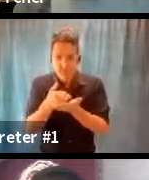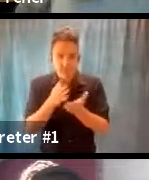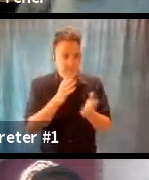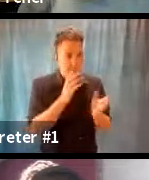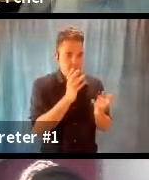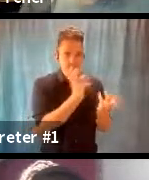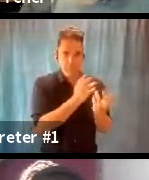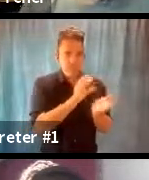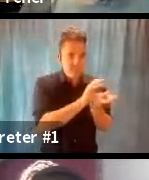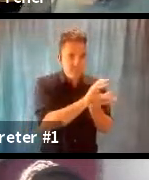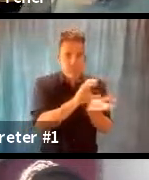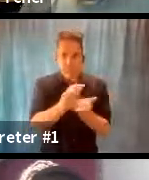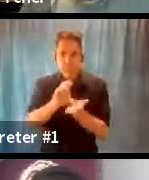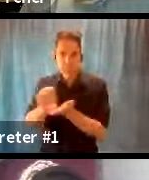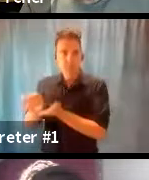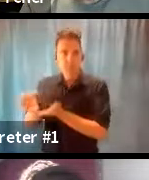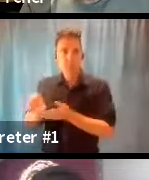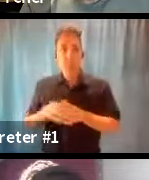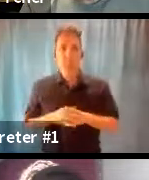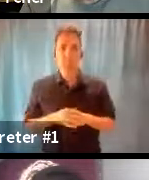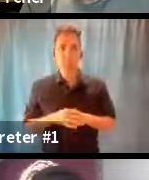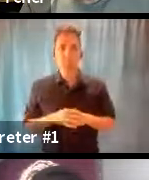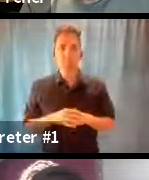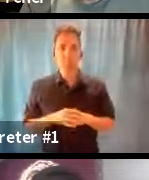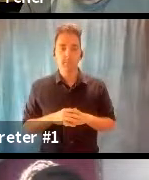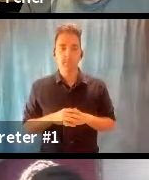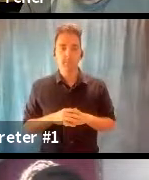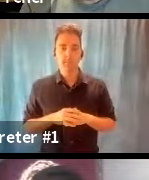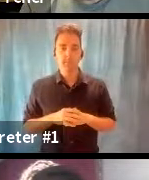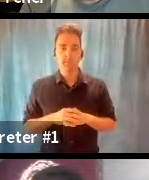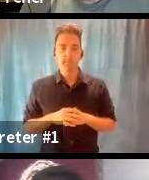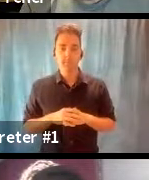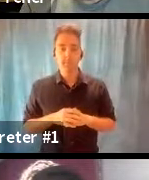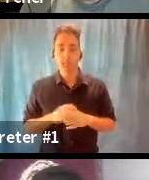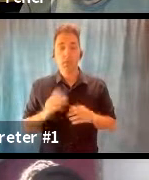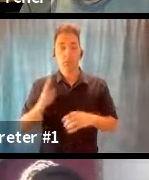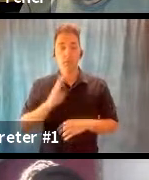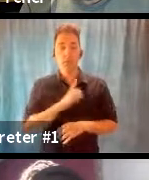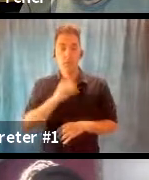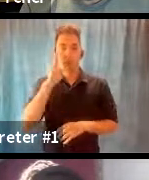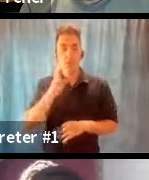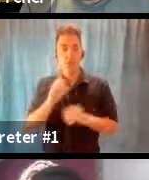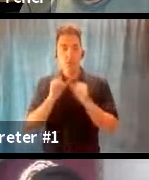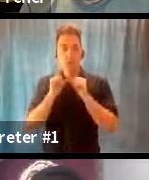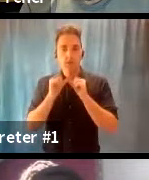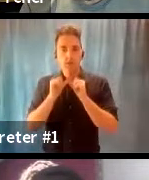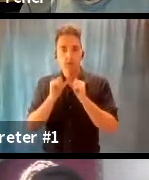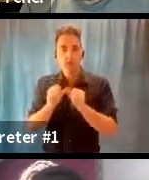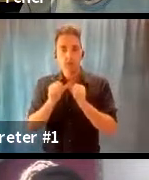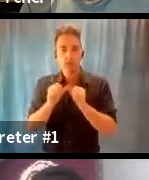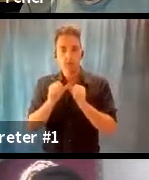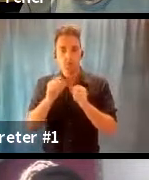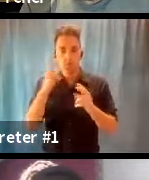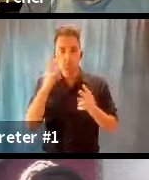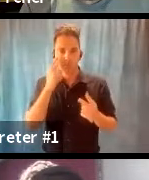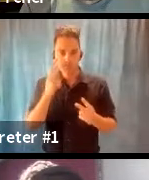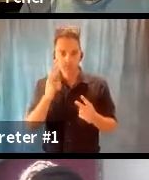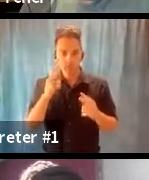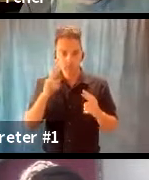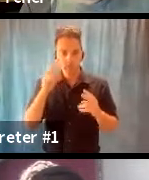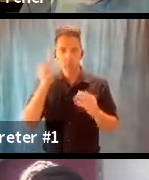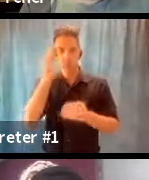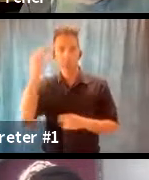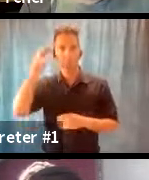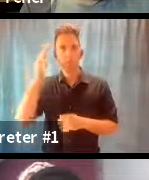The city's budget power will continue to lie with the Board of Estimate and Apportionment. In the interest of clarity, the